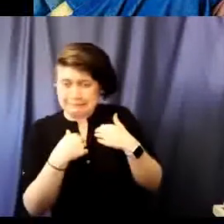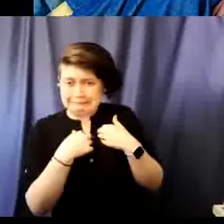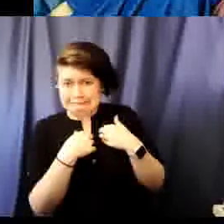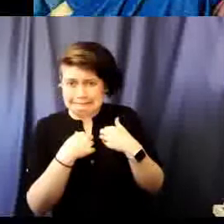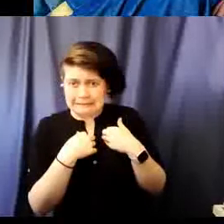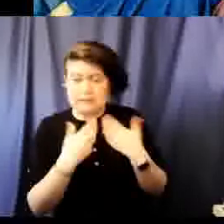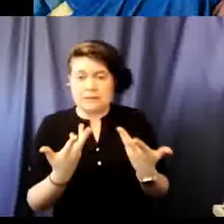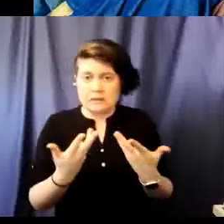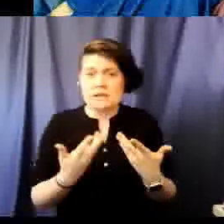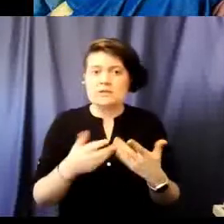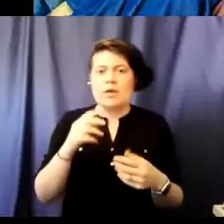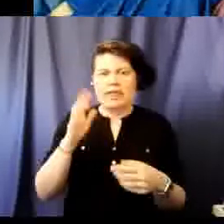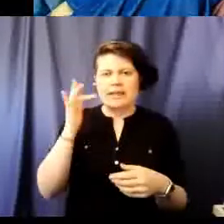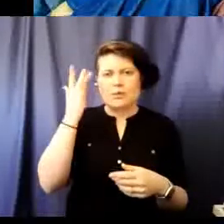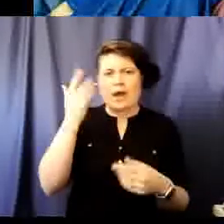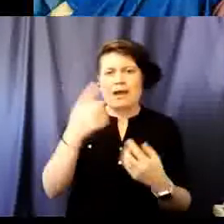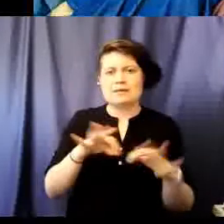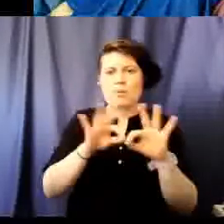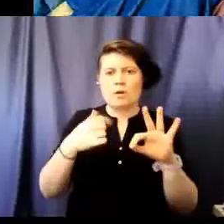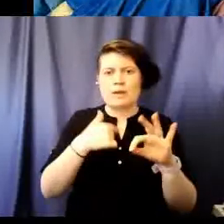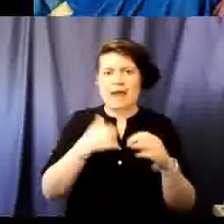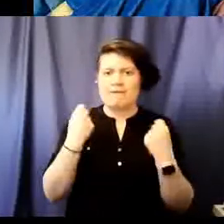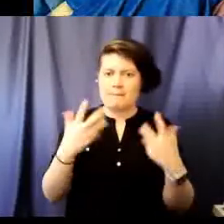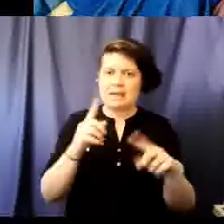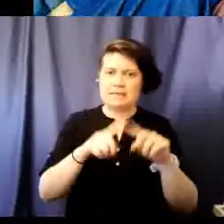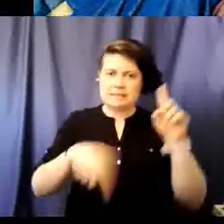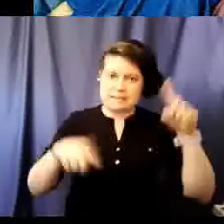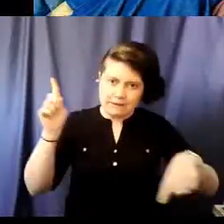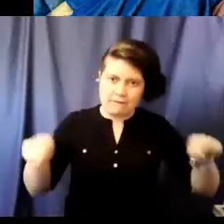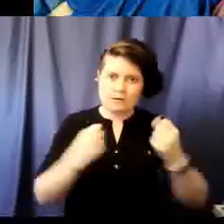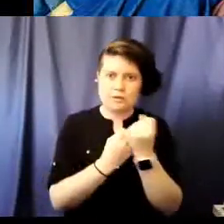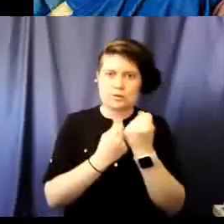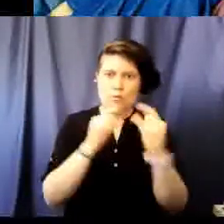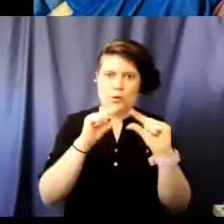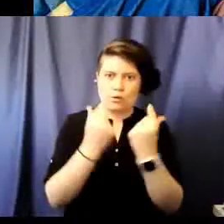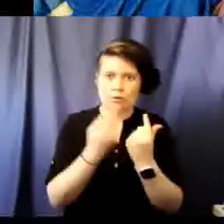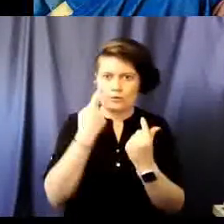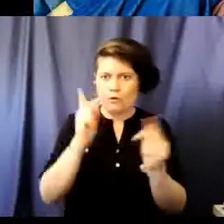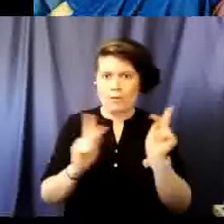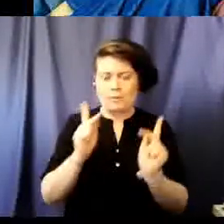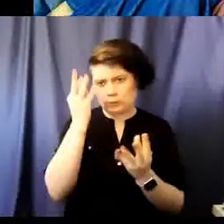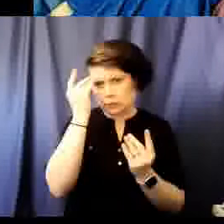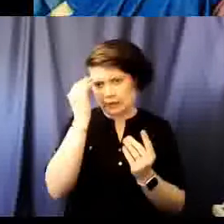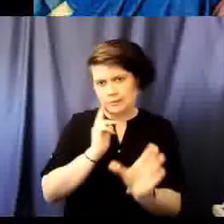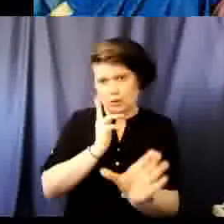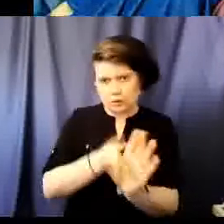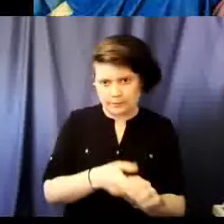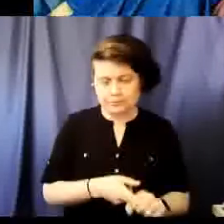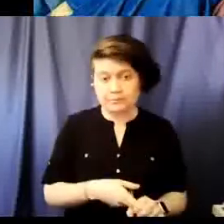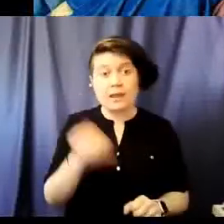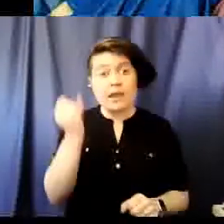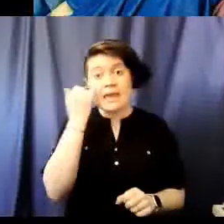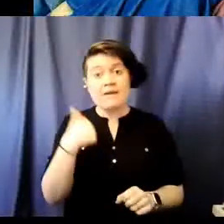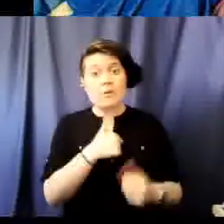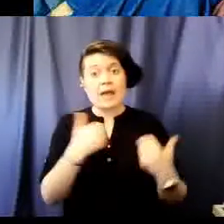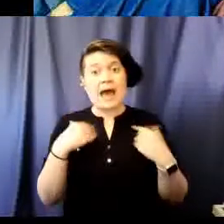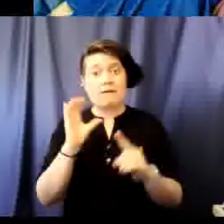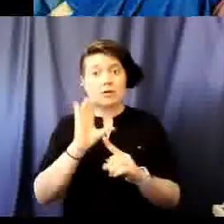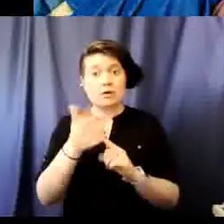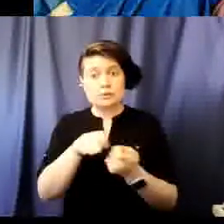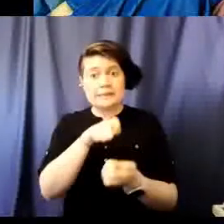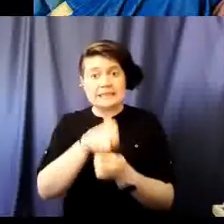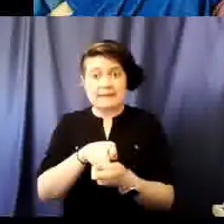for survivors to choose from. On a similar note, if we're going to offer culturally specific options, there needs to be